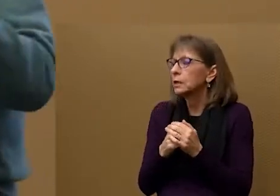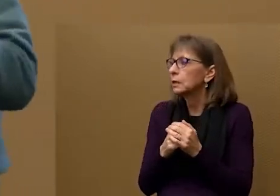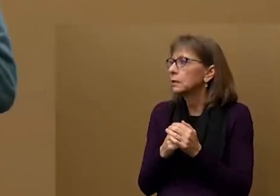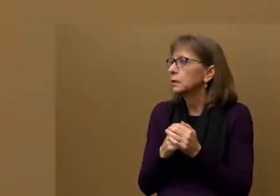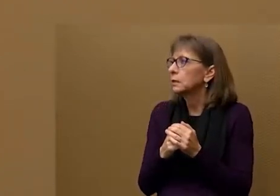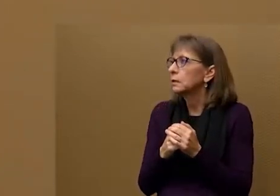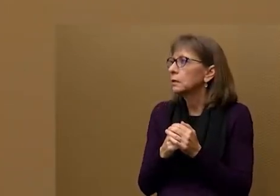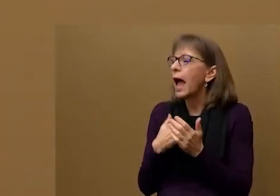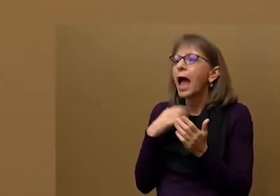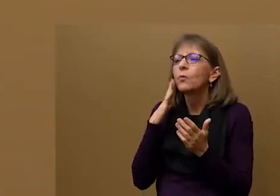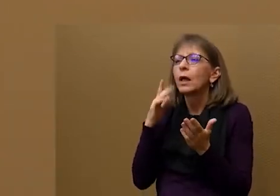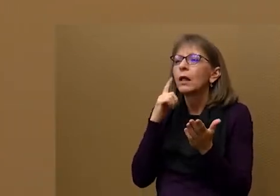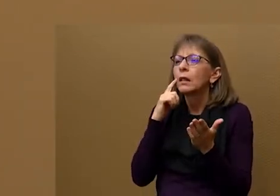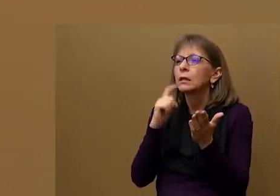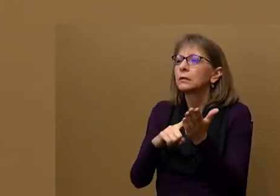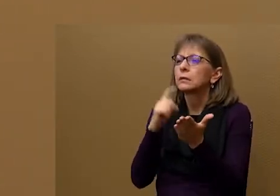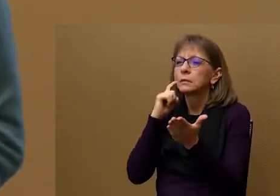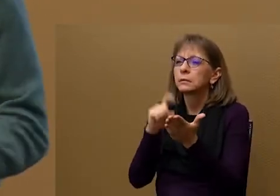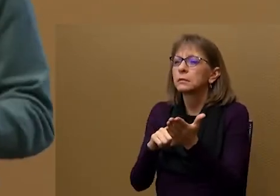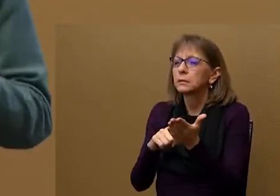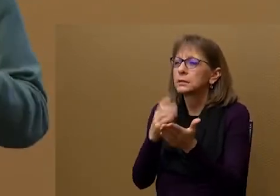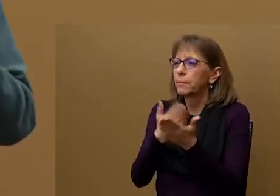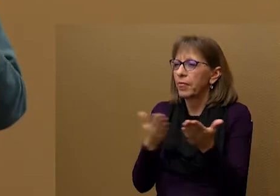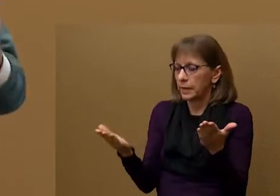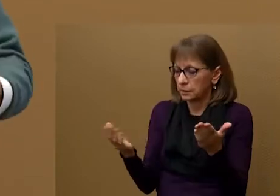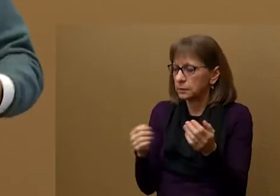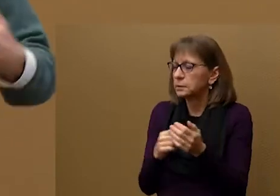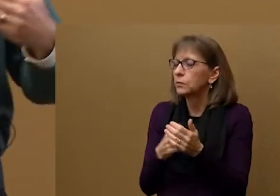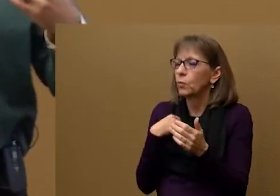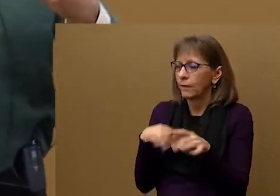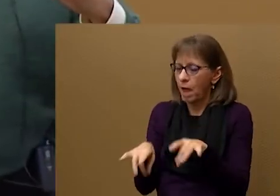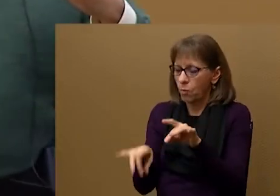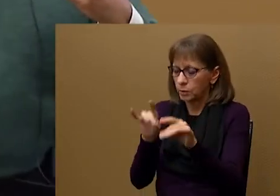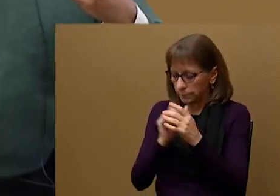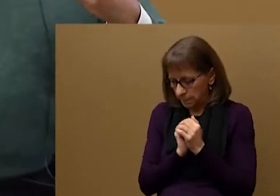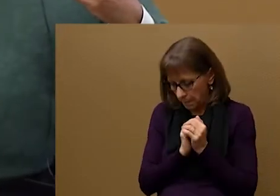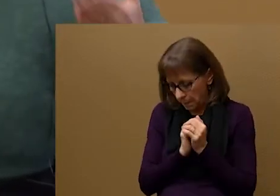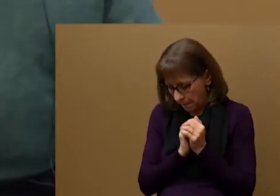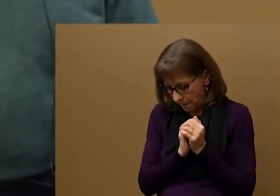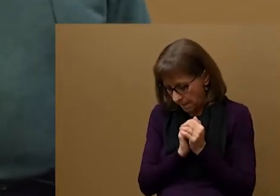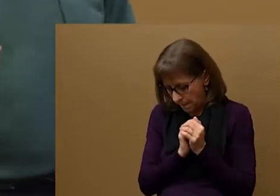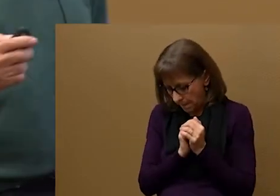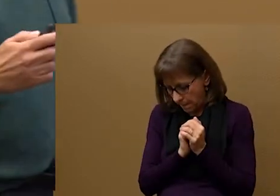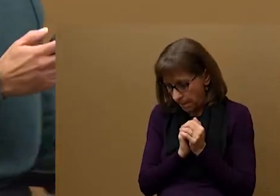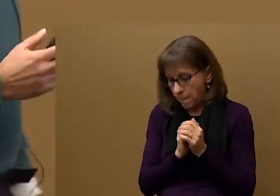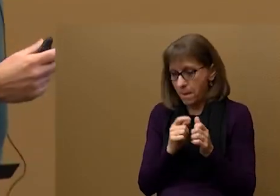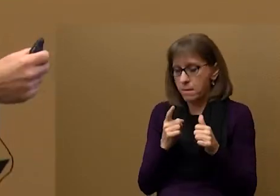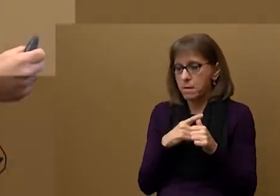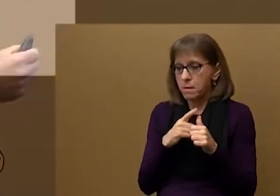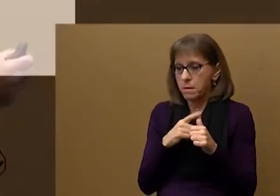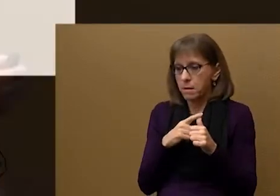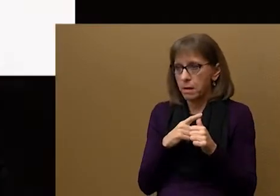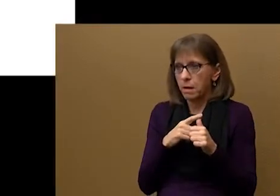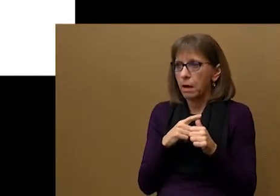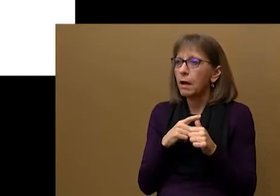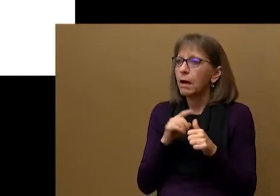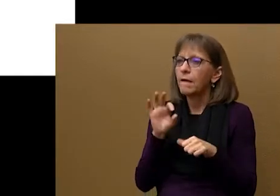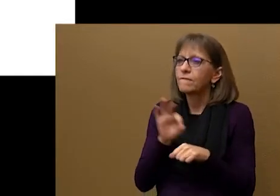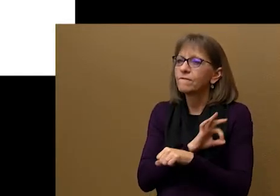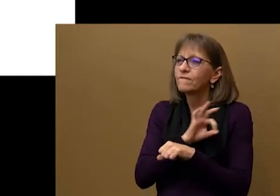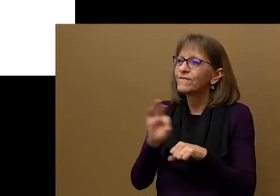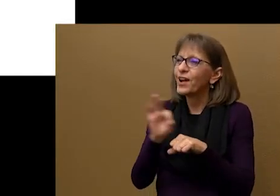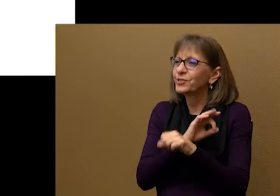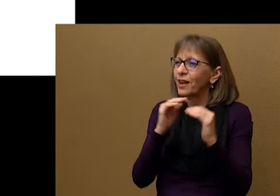book. And I'm going to just cite some of the things that we found. First of